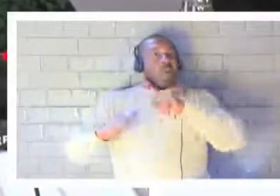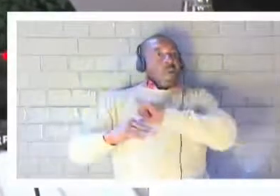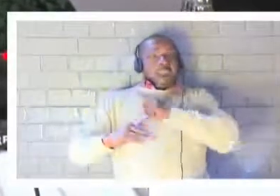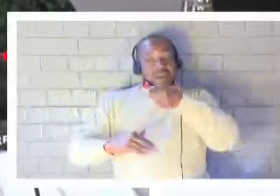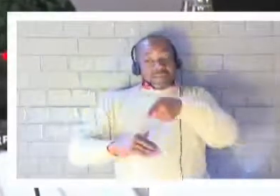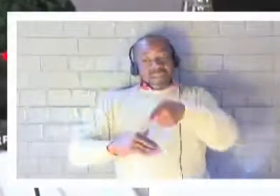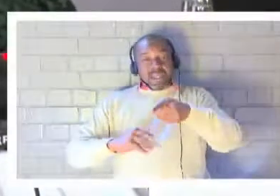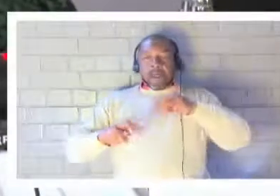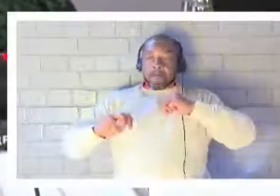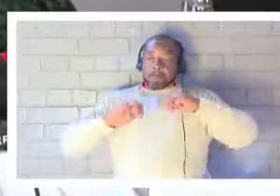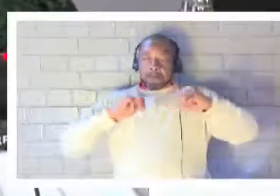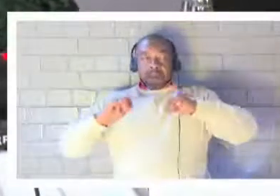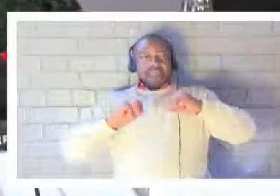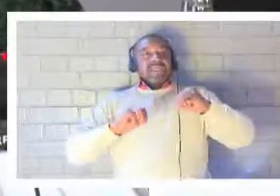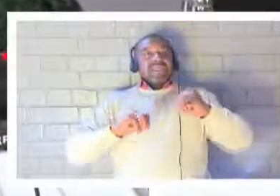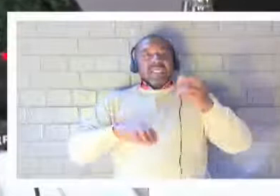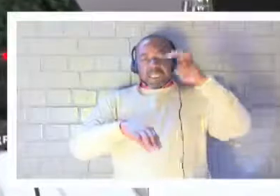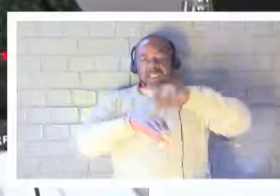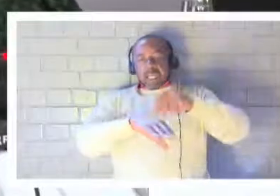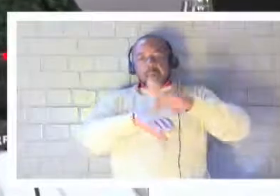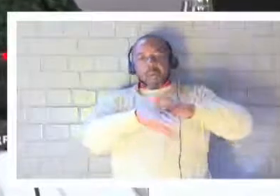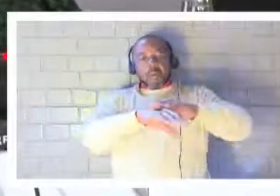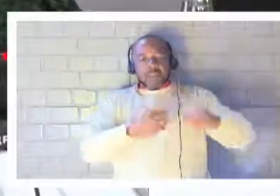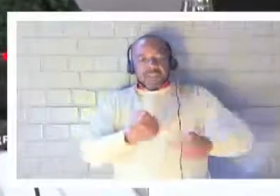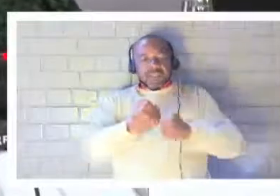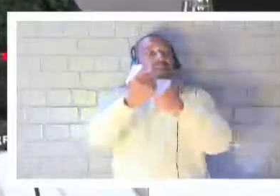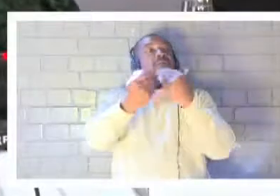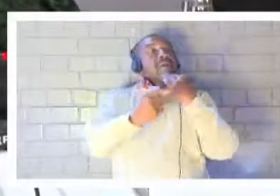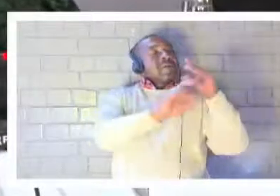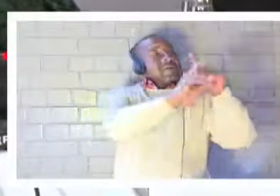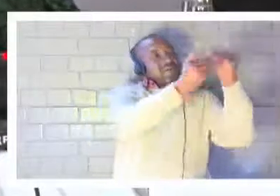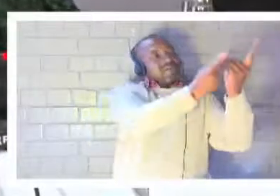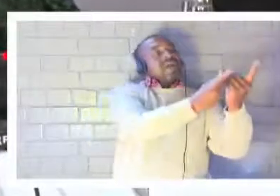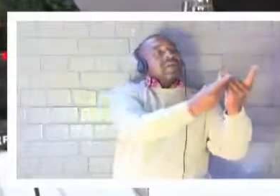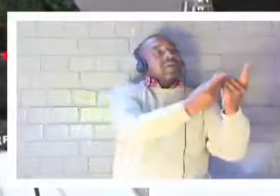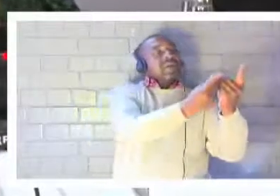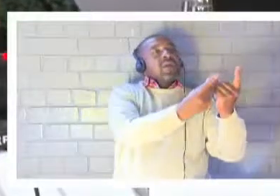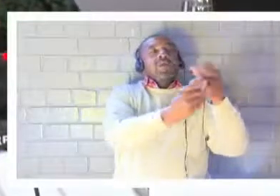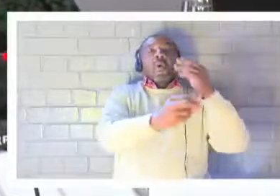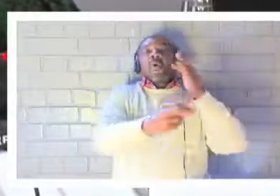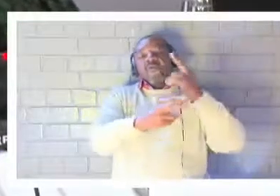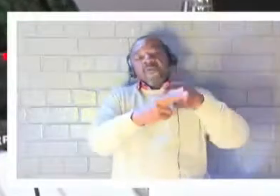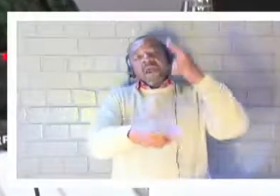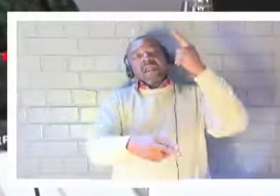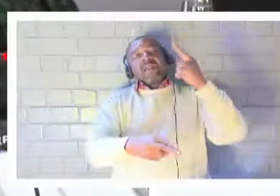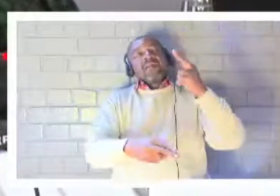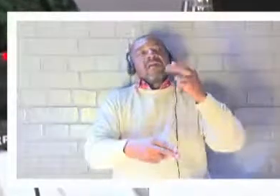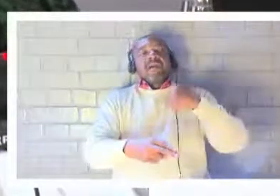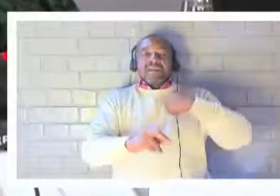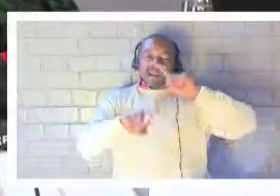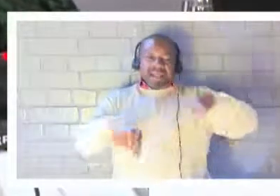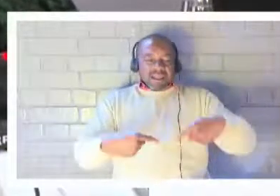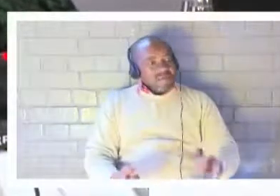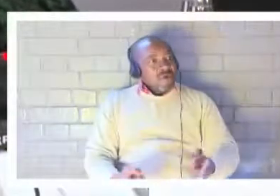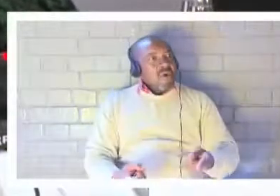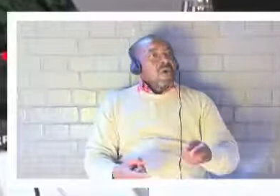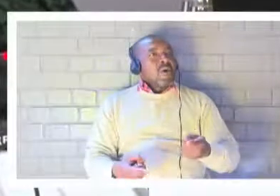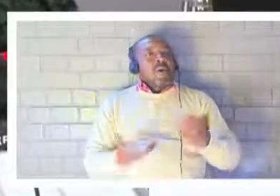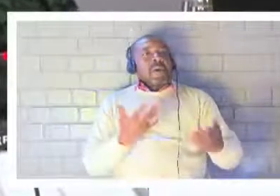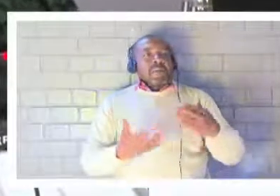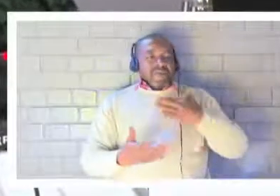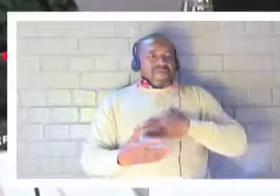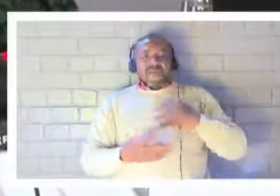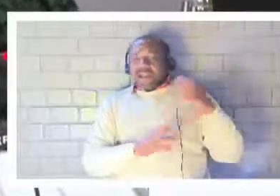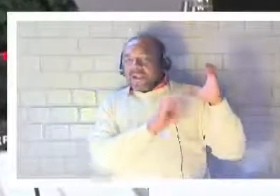of maintenance is more of a support role to the department, so that finally you are not overwhelmed by what is not